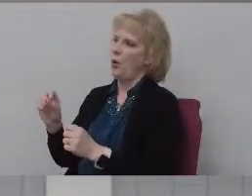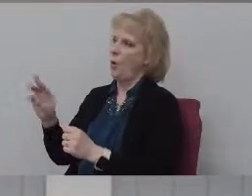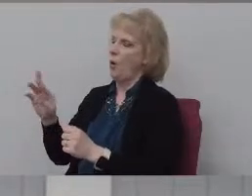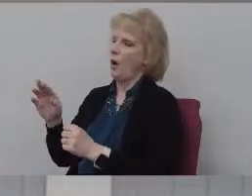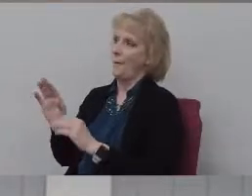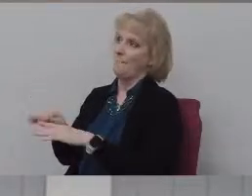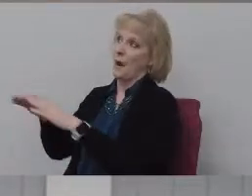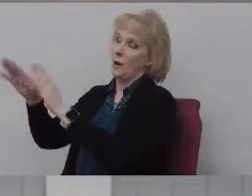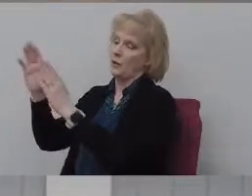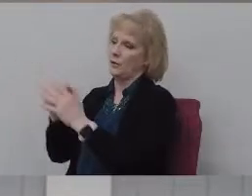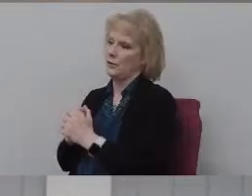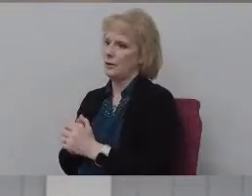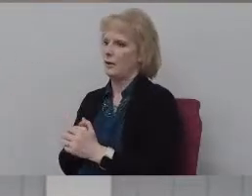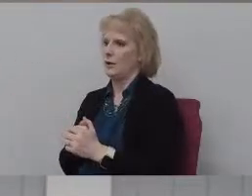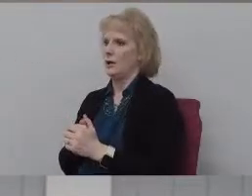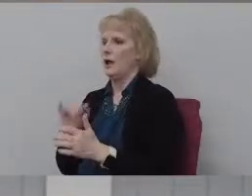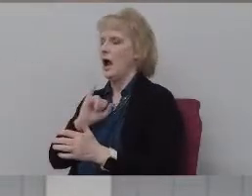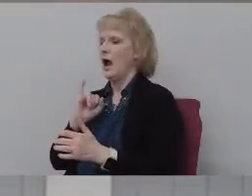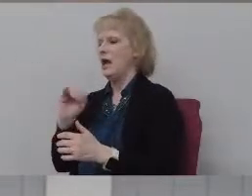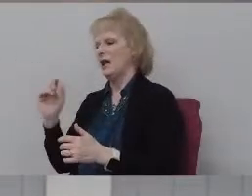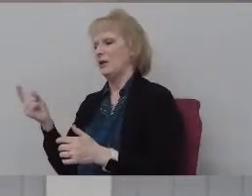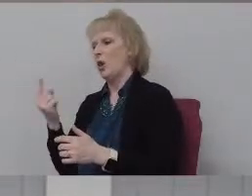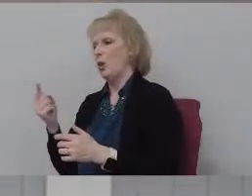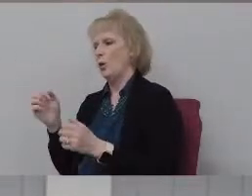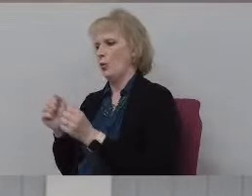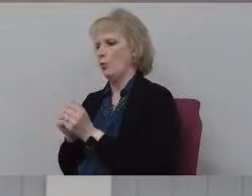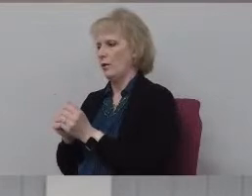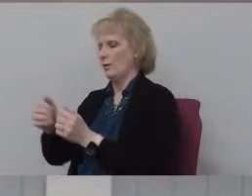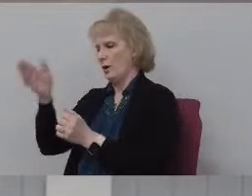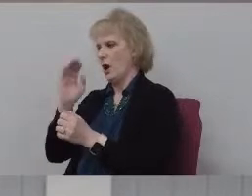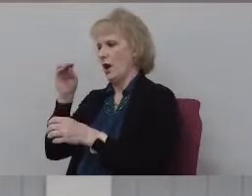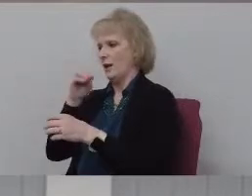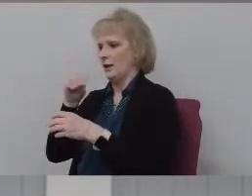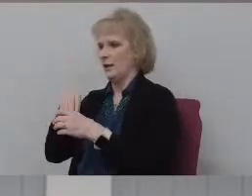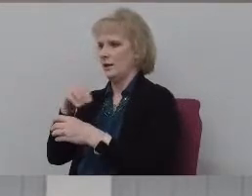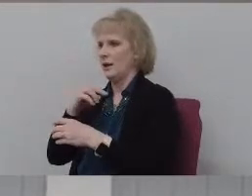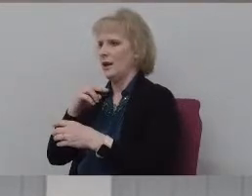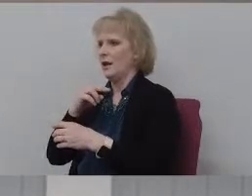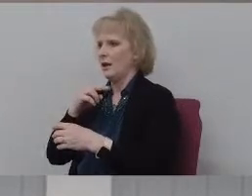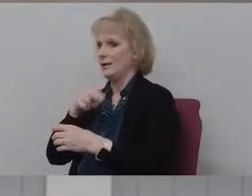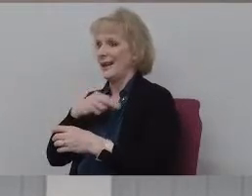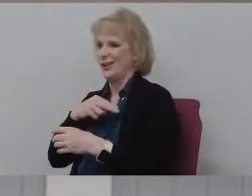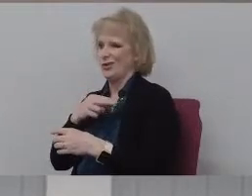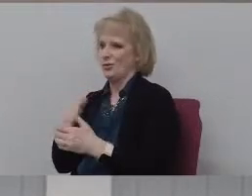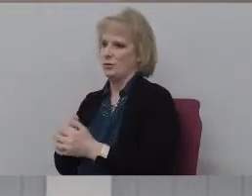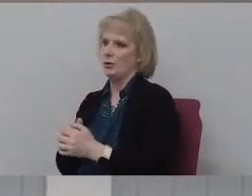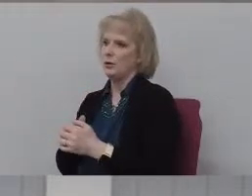scene. You know, I like to get alone with God and in nature and that kind of a thing. And so here's the thing.